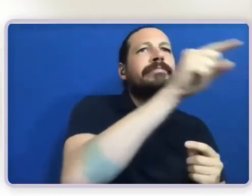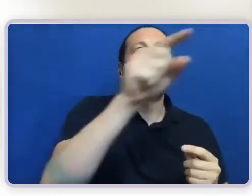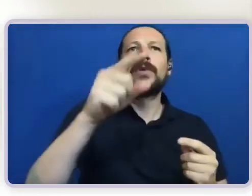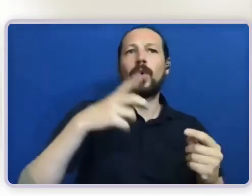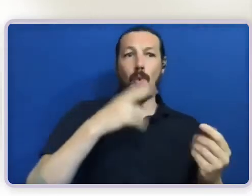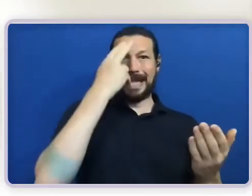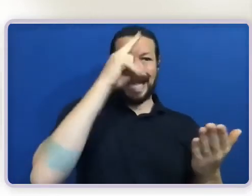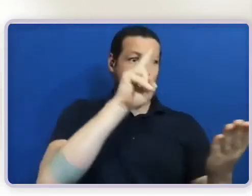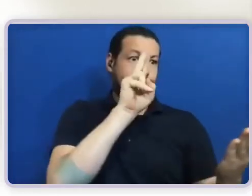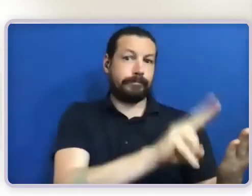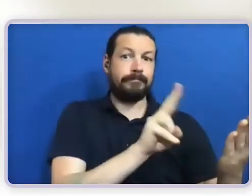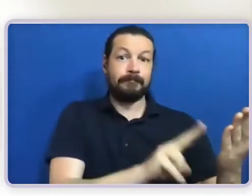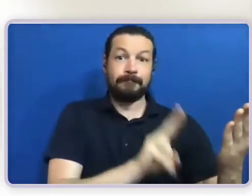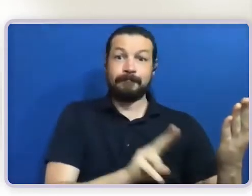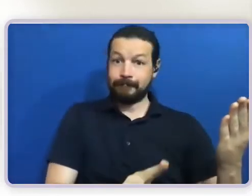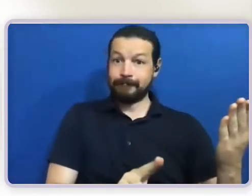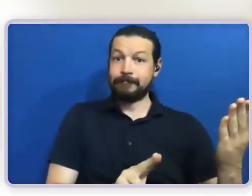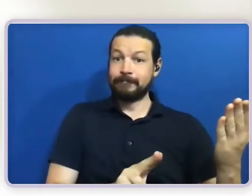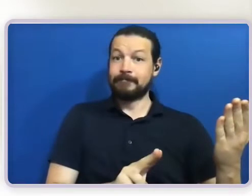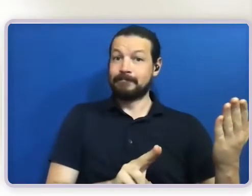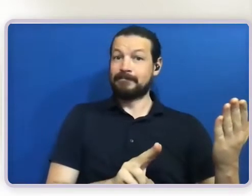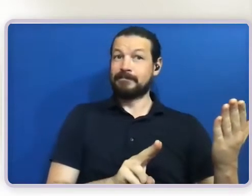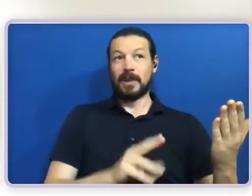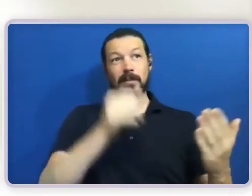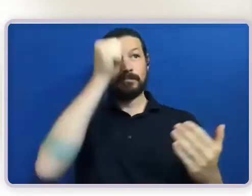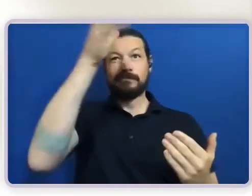So if you want to be able to name names.